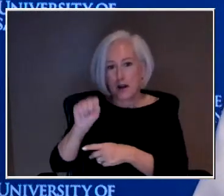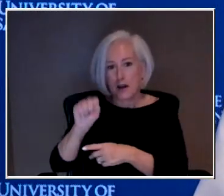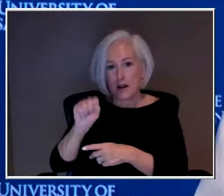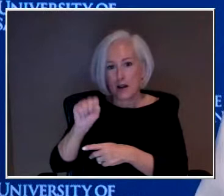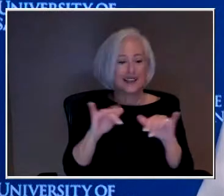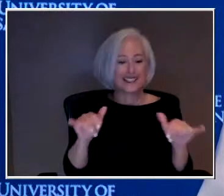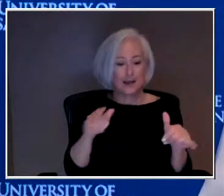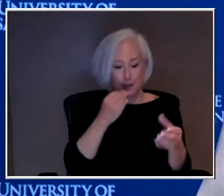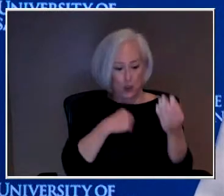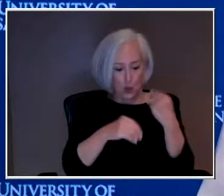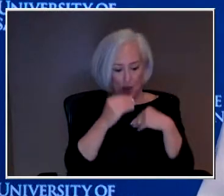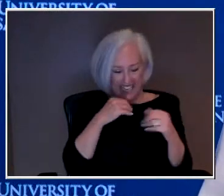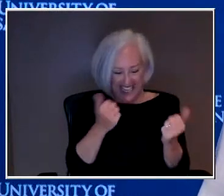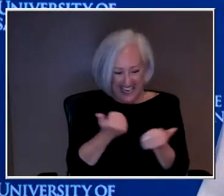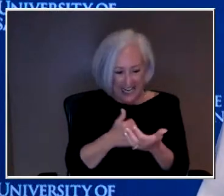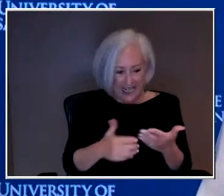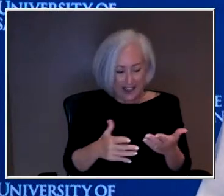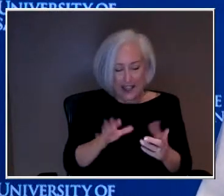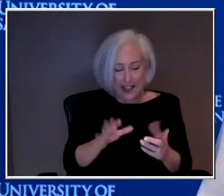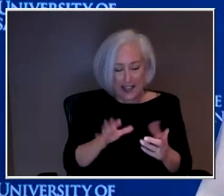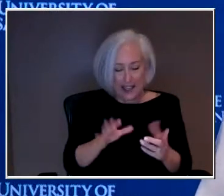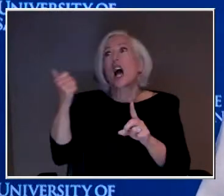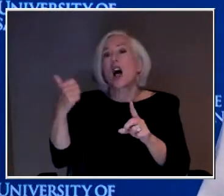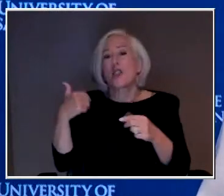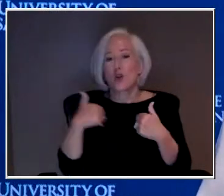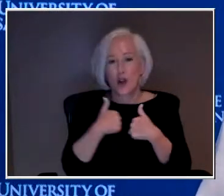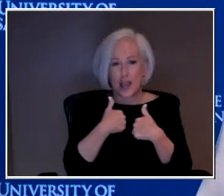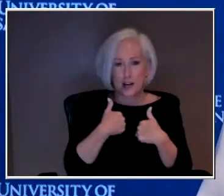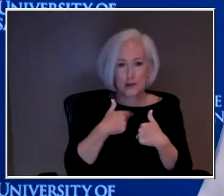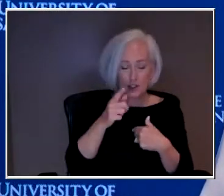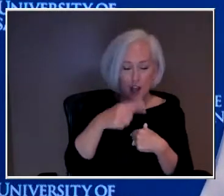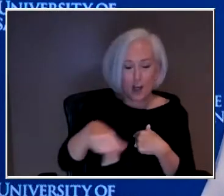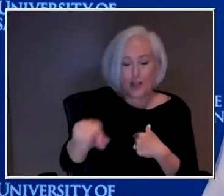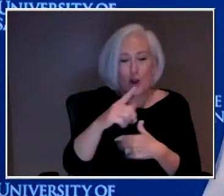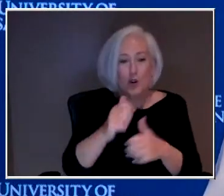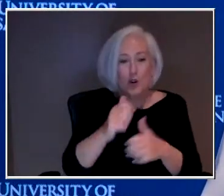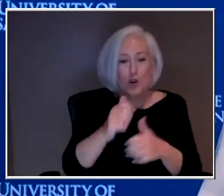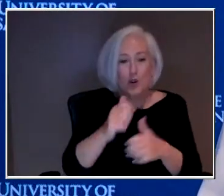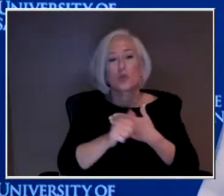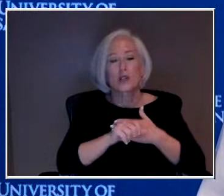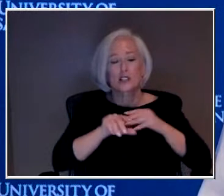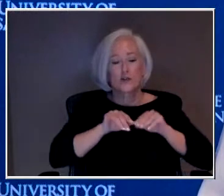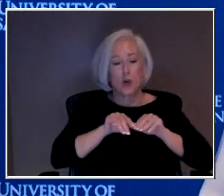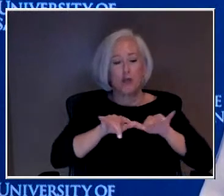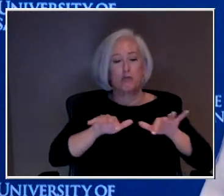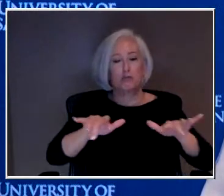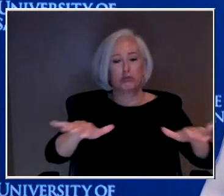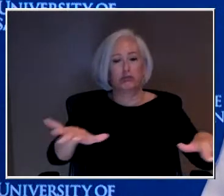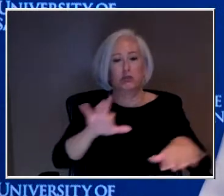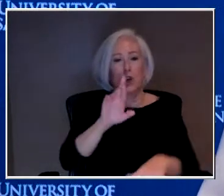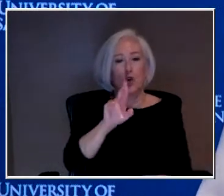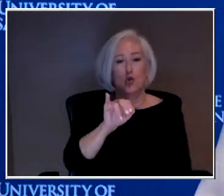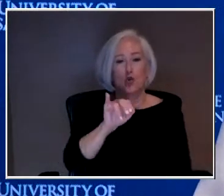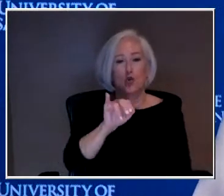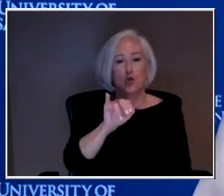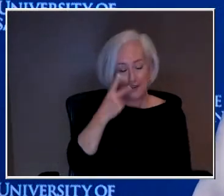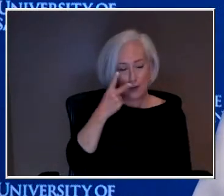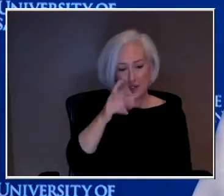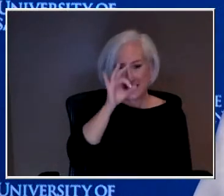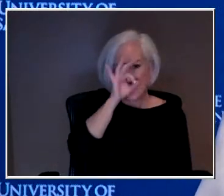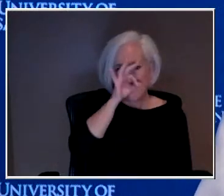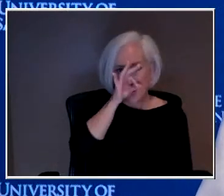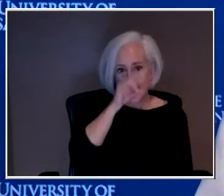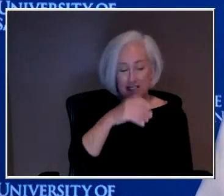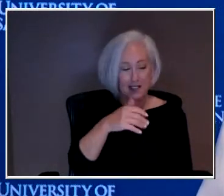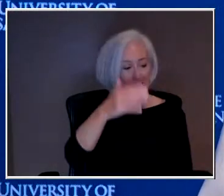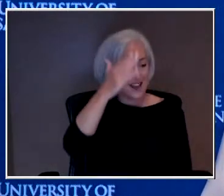especially other animals, those are the most at risk of having and transmitting rabies. So if you see a fox, and I know that there's a few foxes